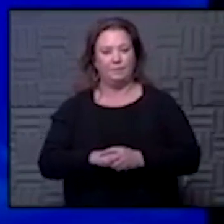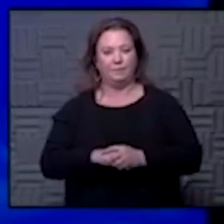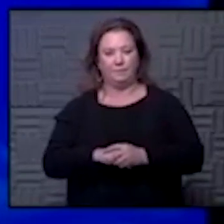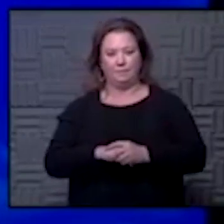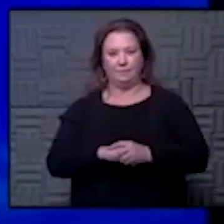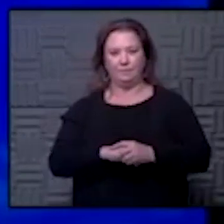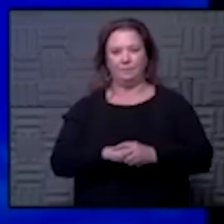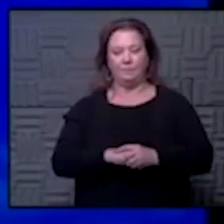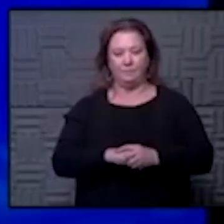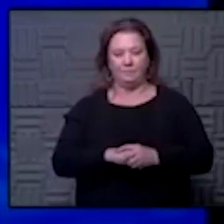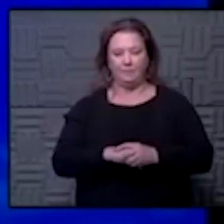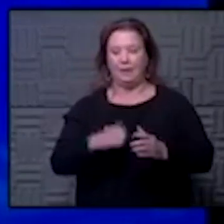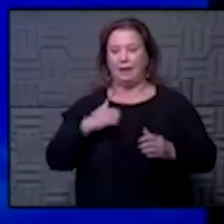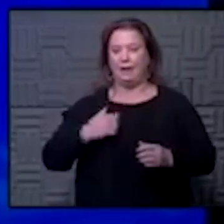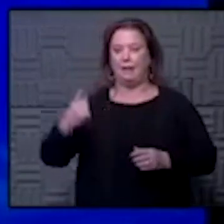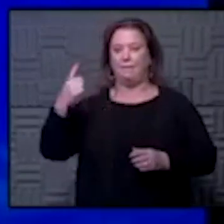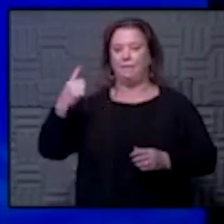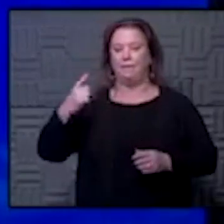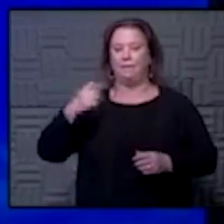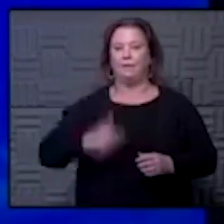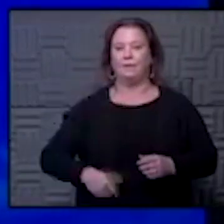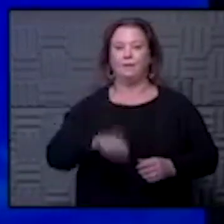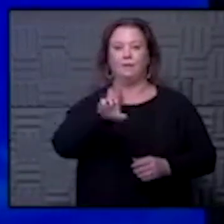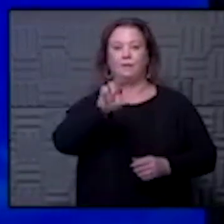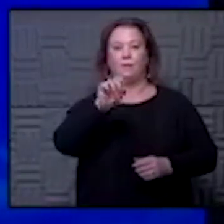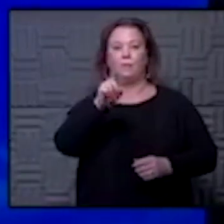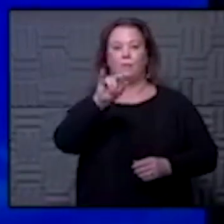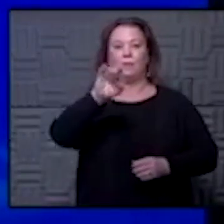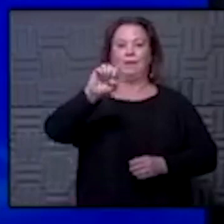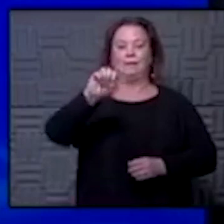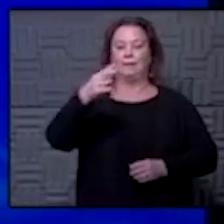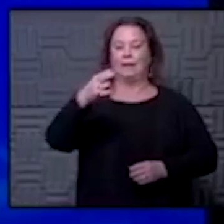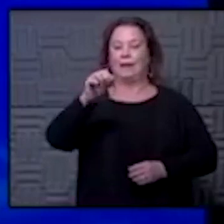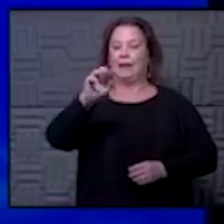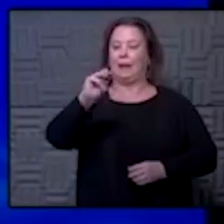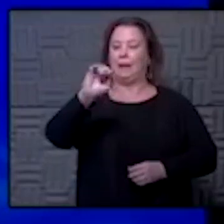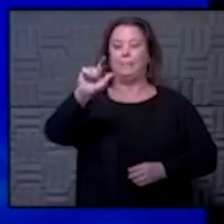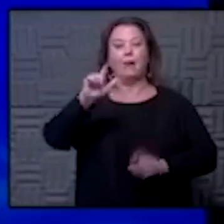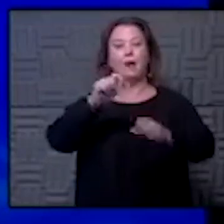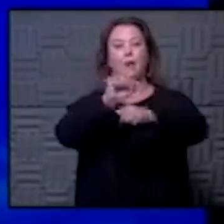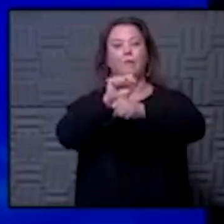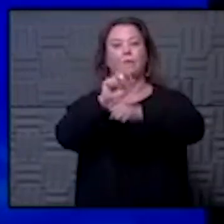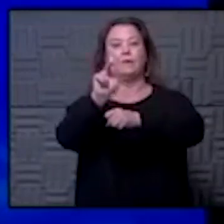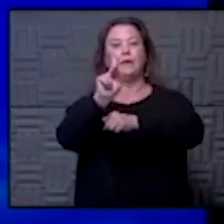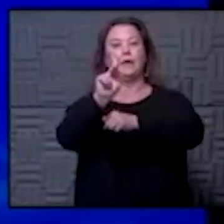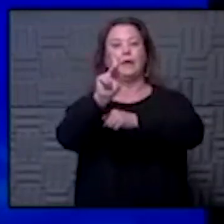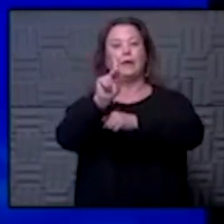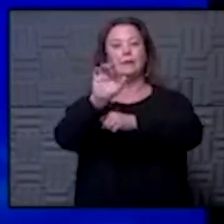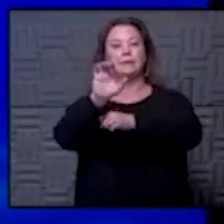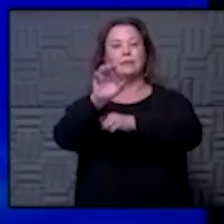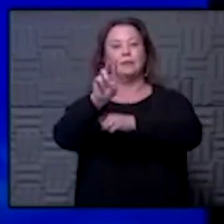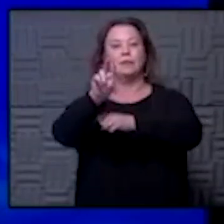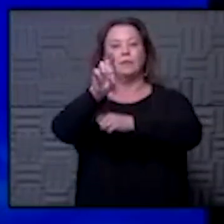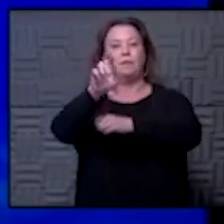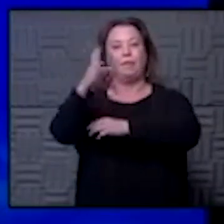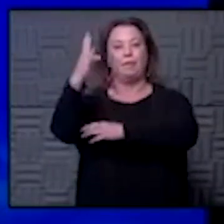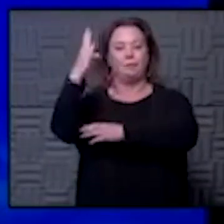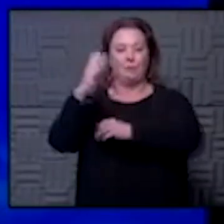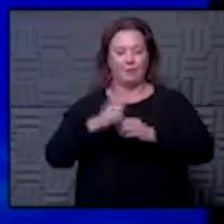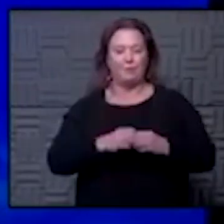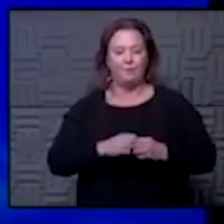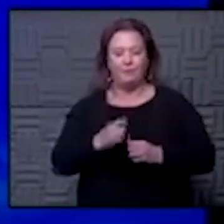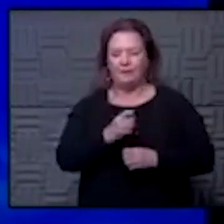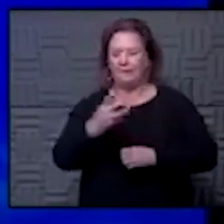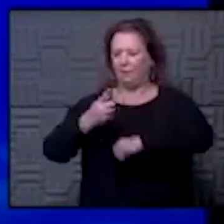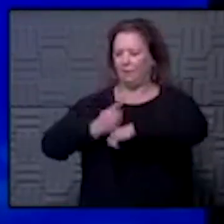Yeah, I've got one. This is Roxy Hamill, working for KCUR this morning. A couple of